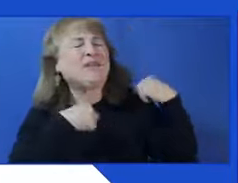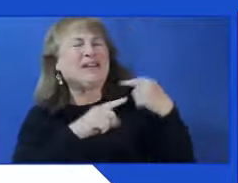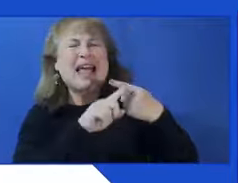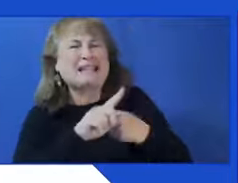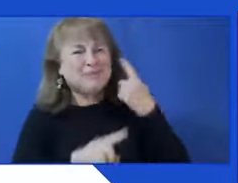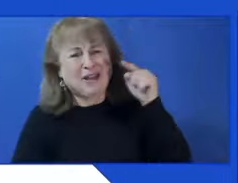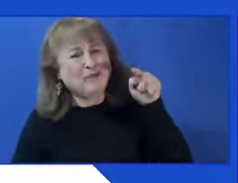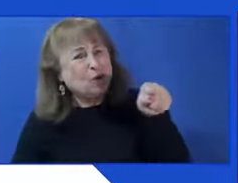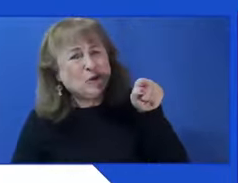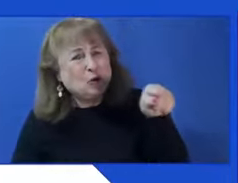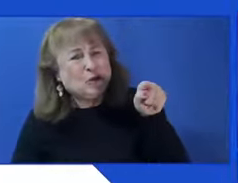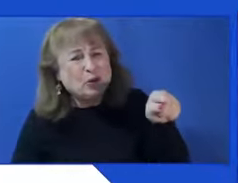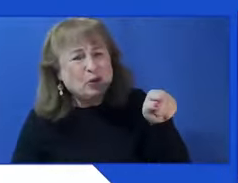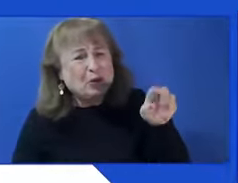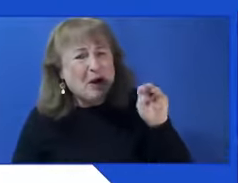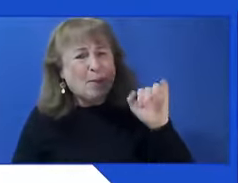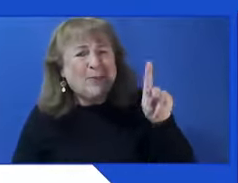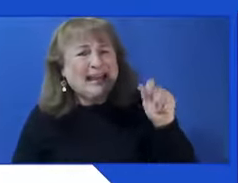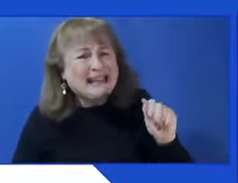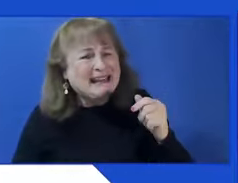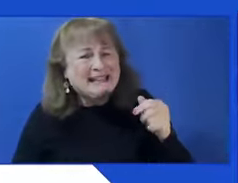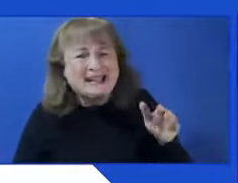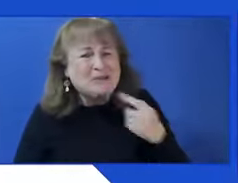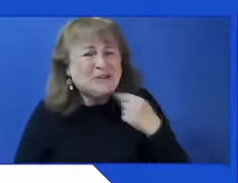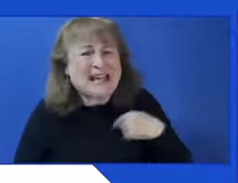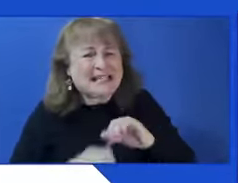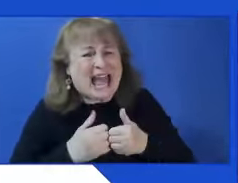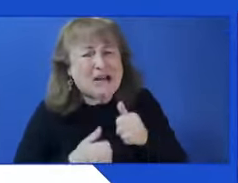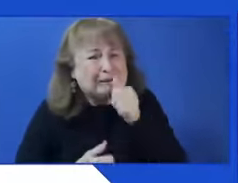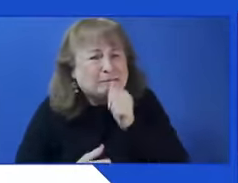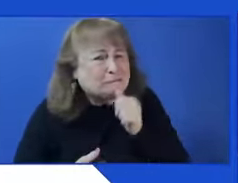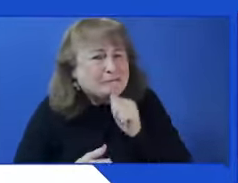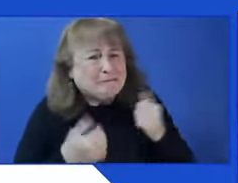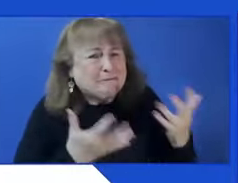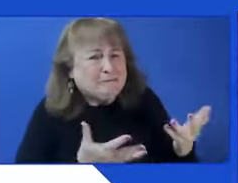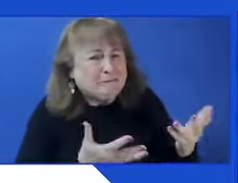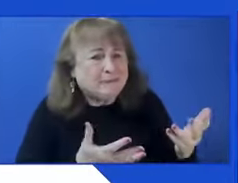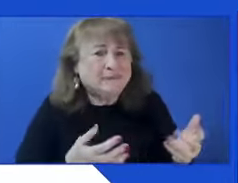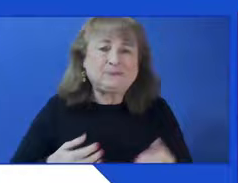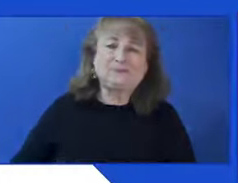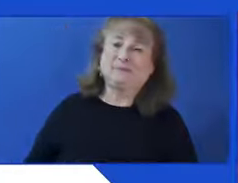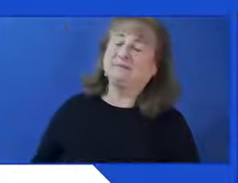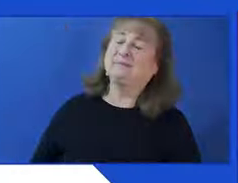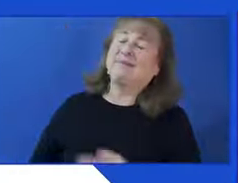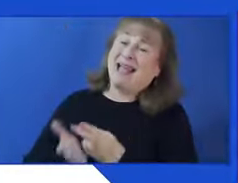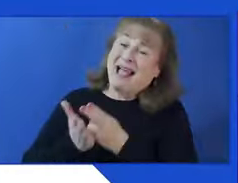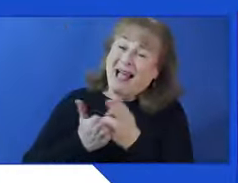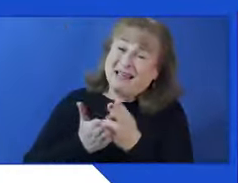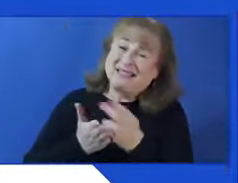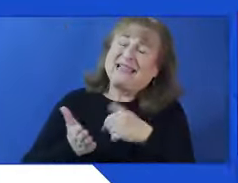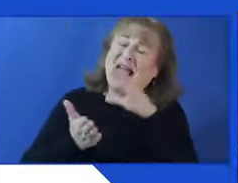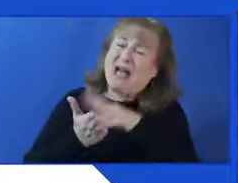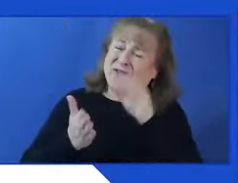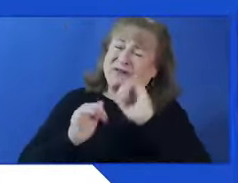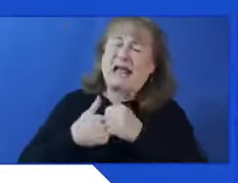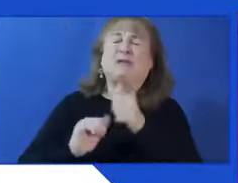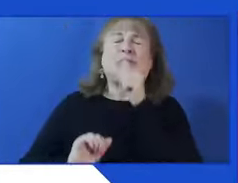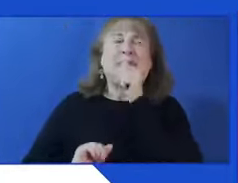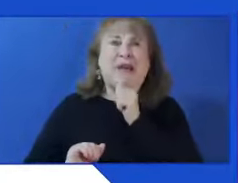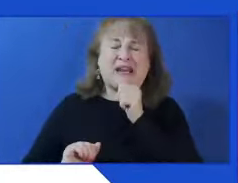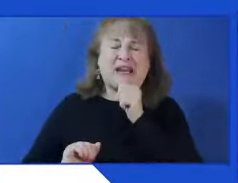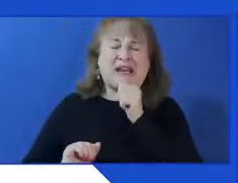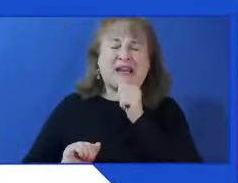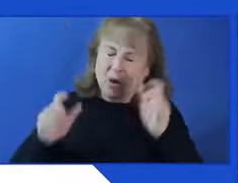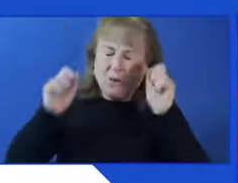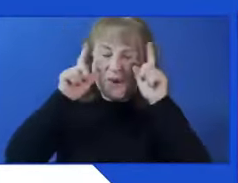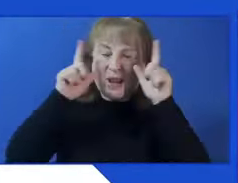for you. Mika, can you please share with us how you're holding up? Honestly, I've learned how to be patient. You know, waking